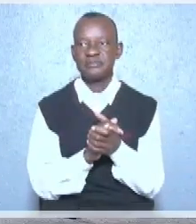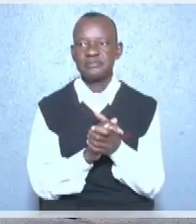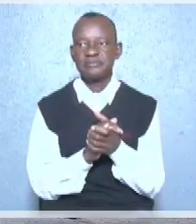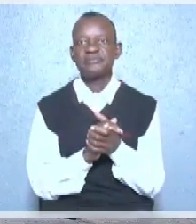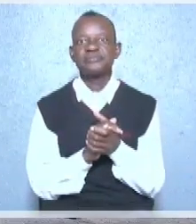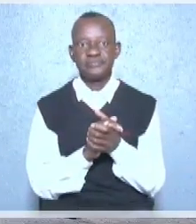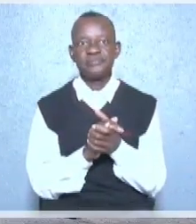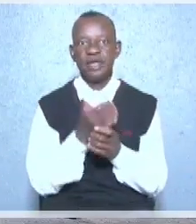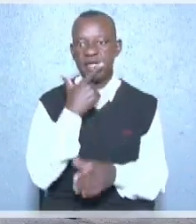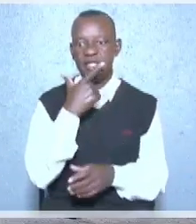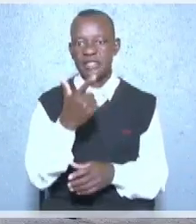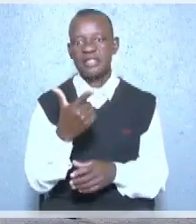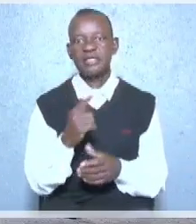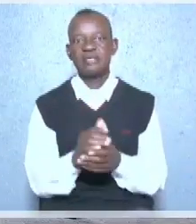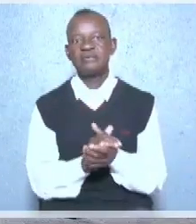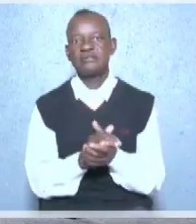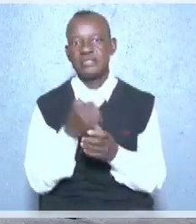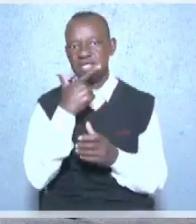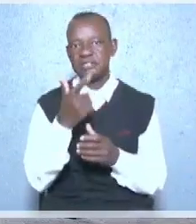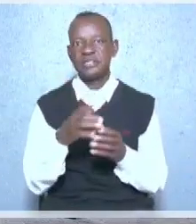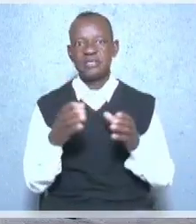for having us. And,